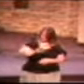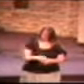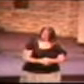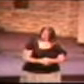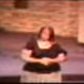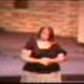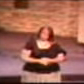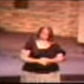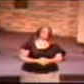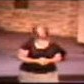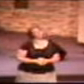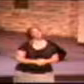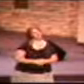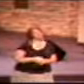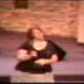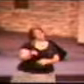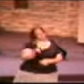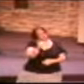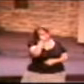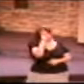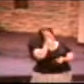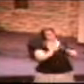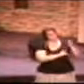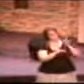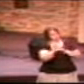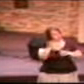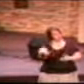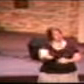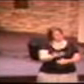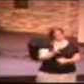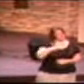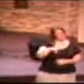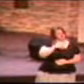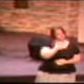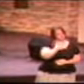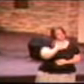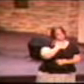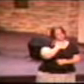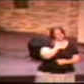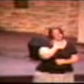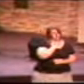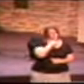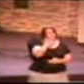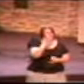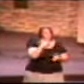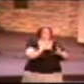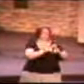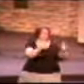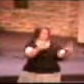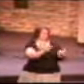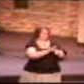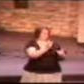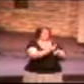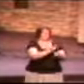you see Jesus is inviting us and I want to be very careful